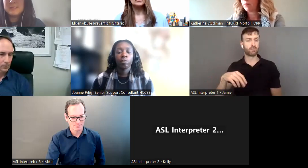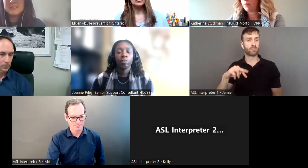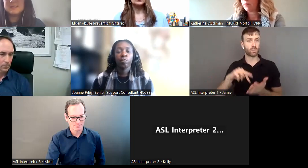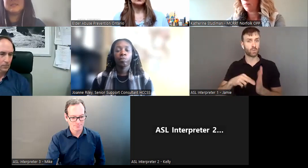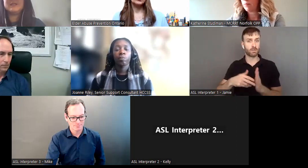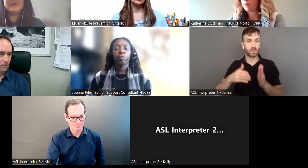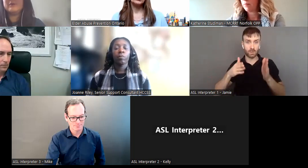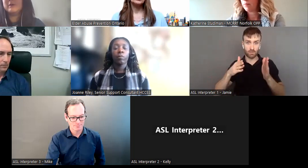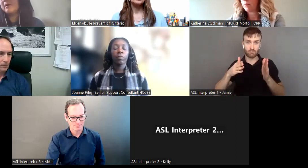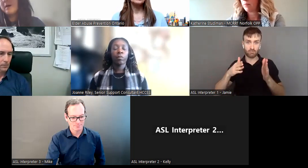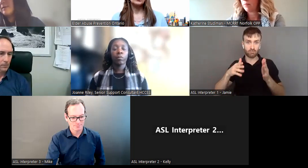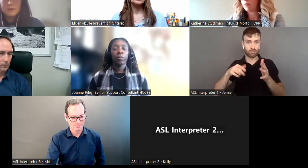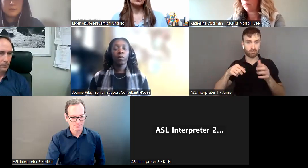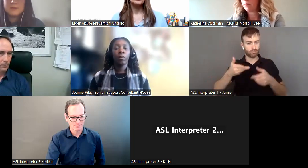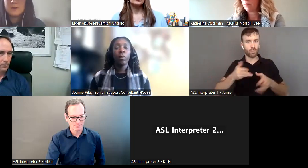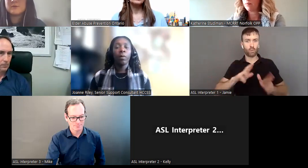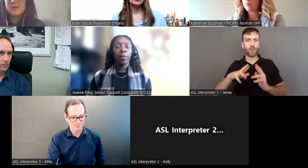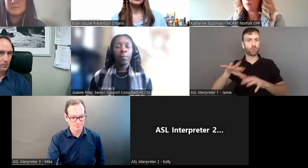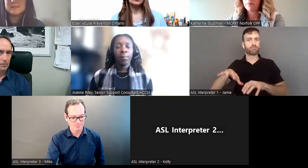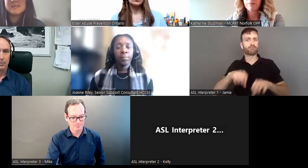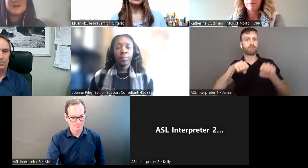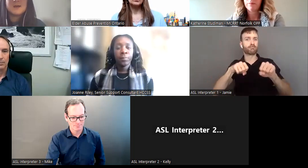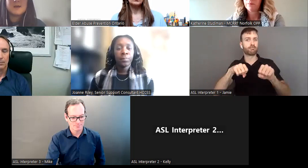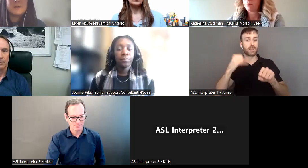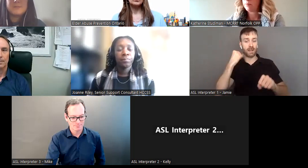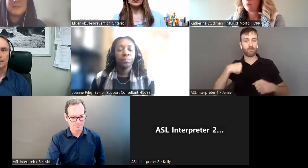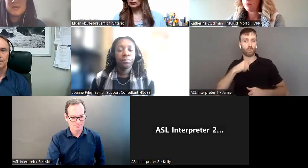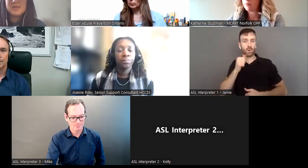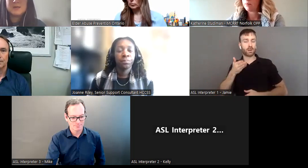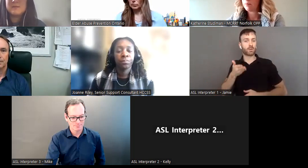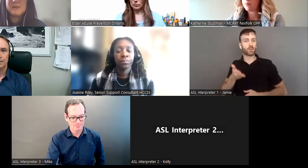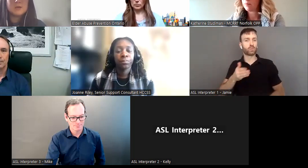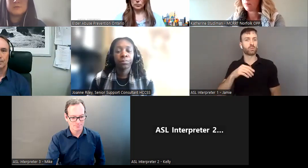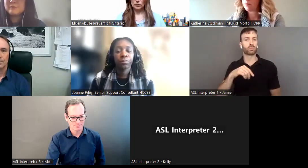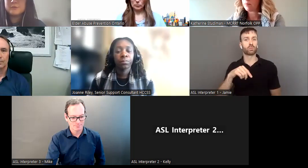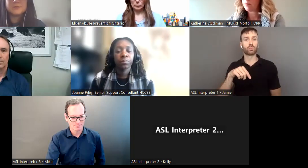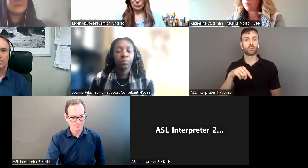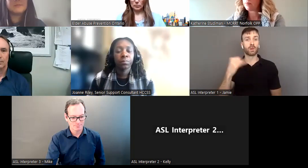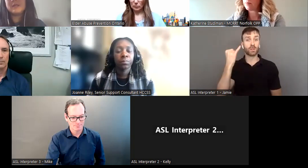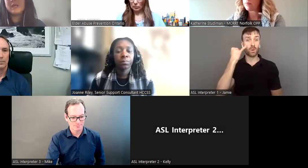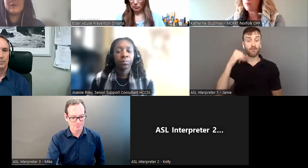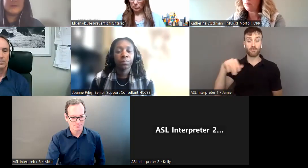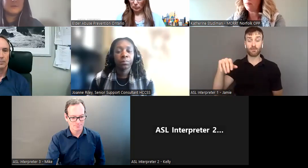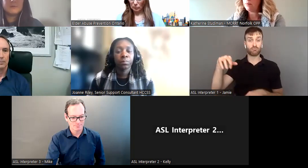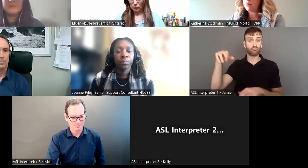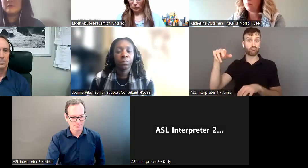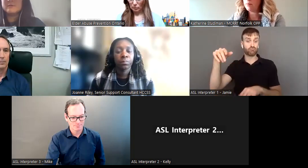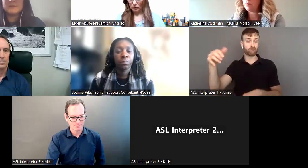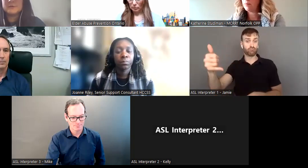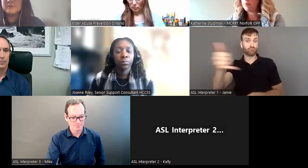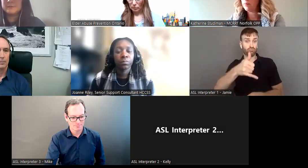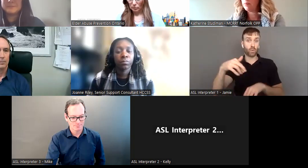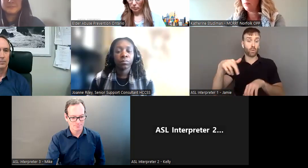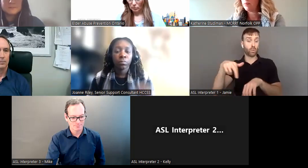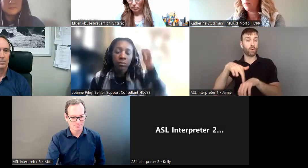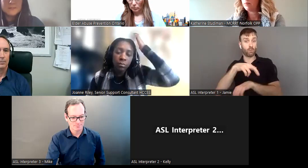those pieces, when we're not there the other times. But they can, if they get a referral form, they always review the